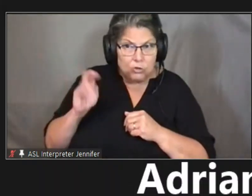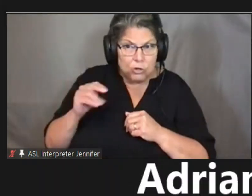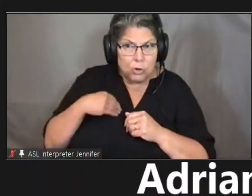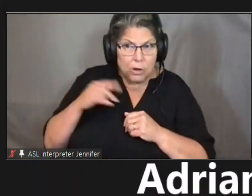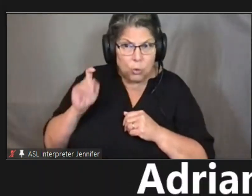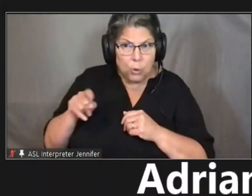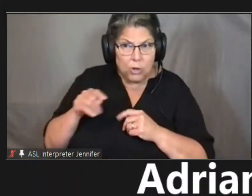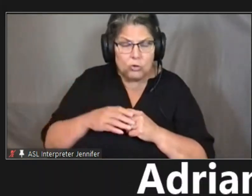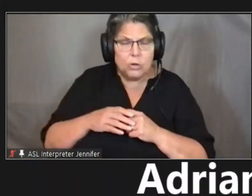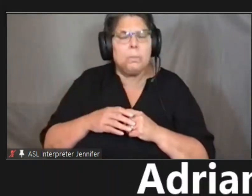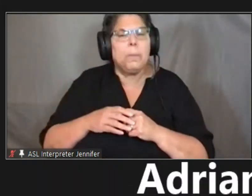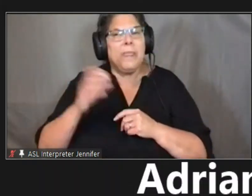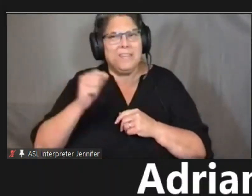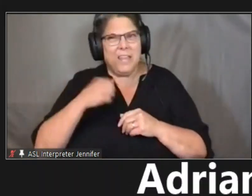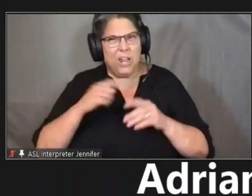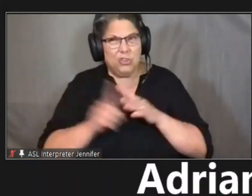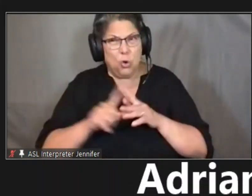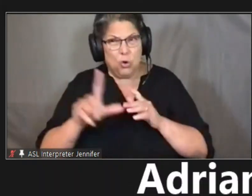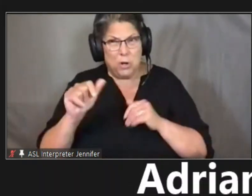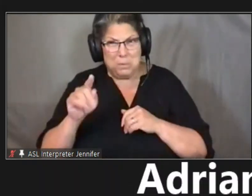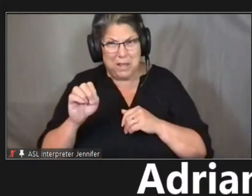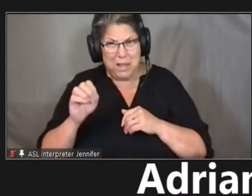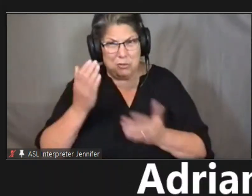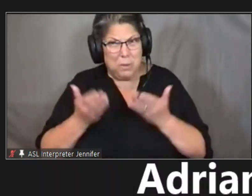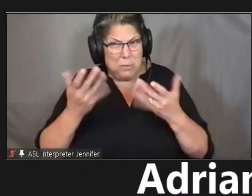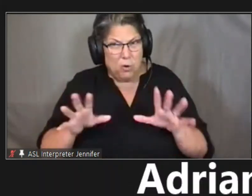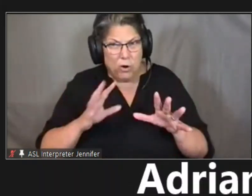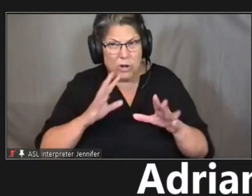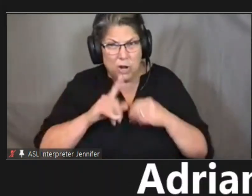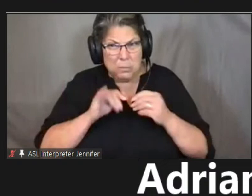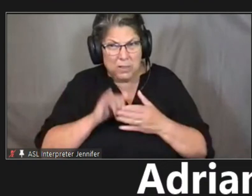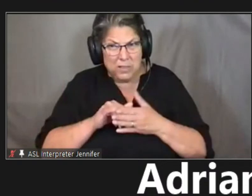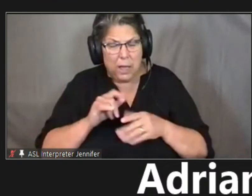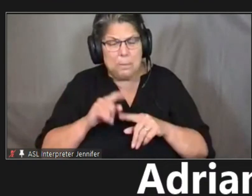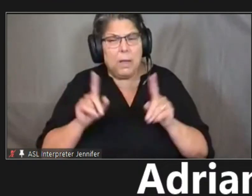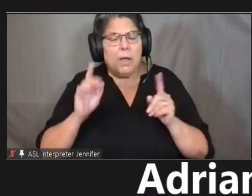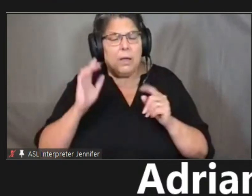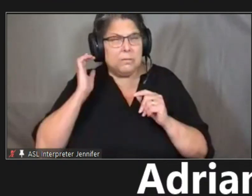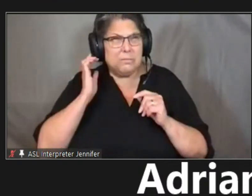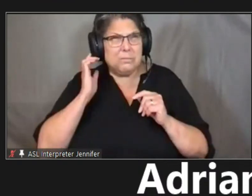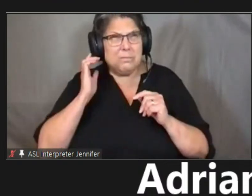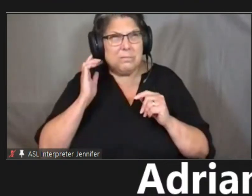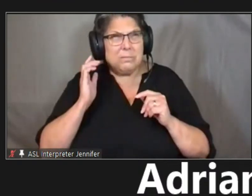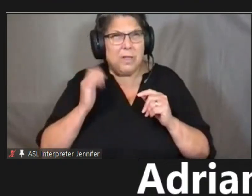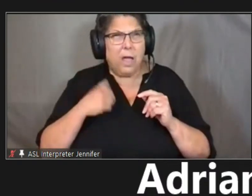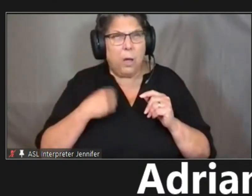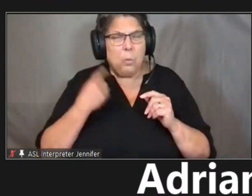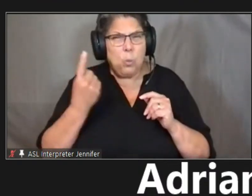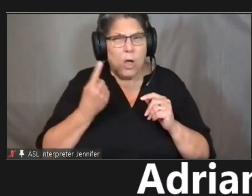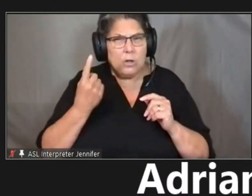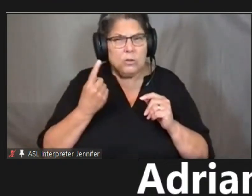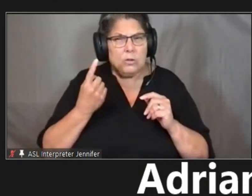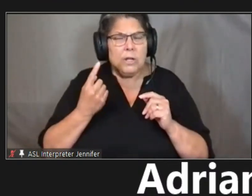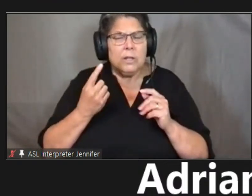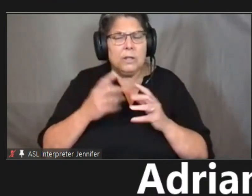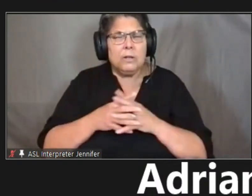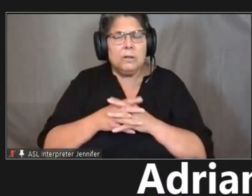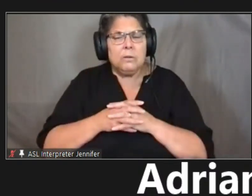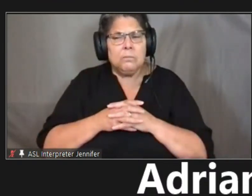Yeah, and I came in late, so I'm sorry if you covered this already, but I'm wondering what